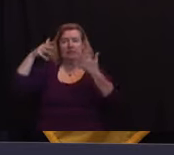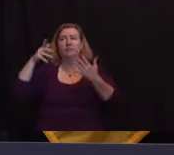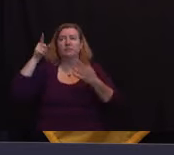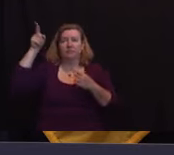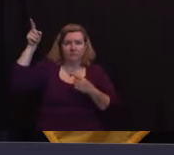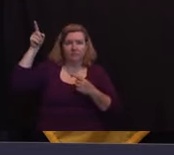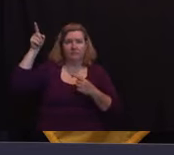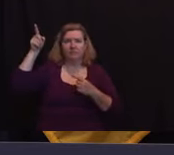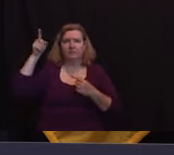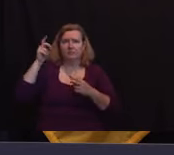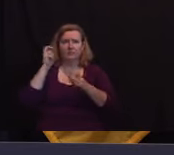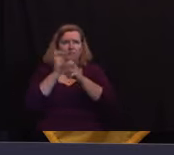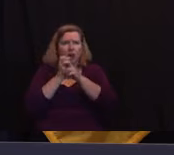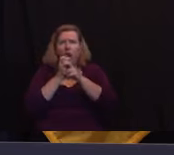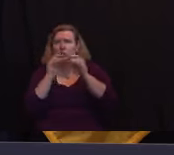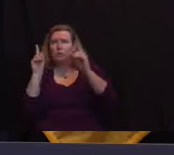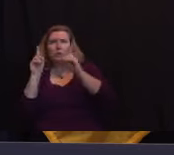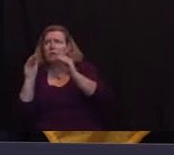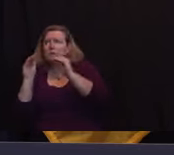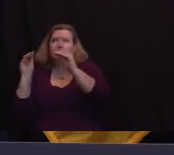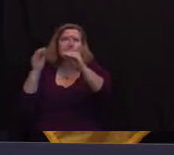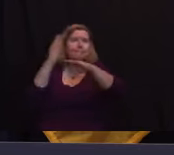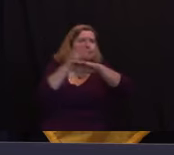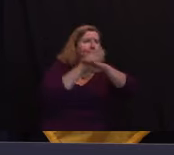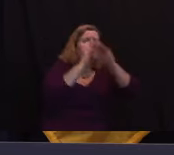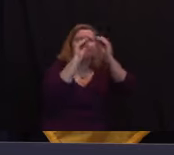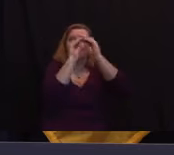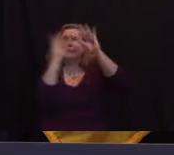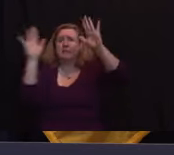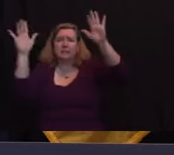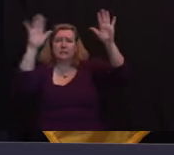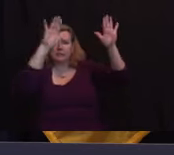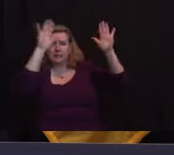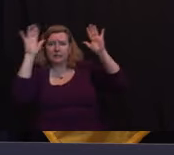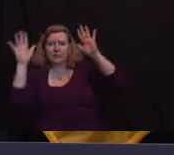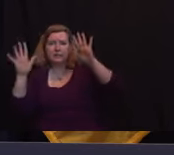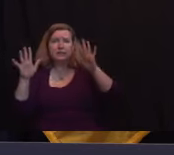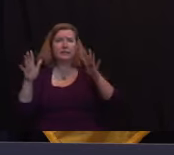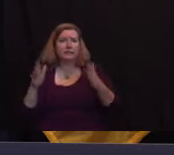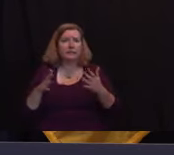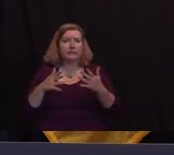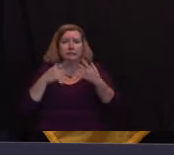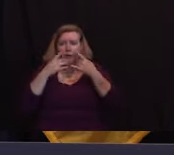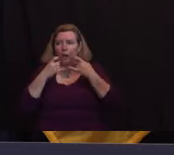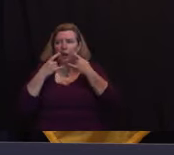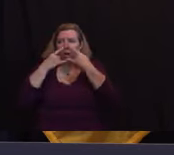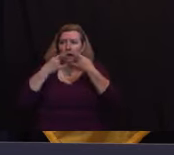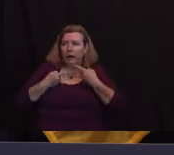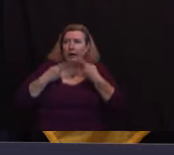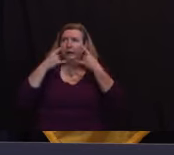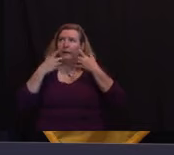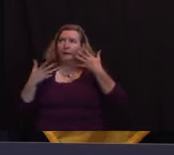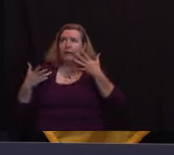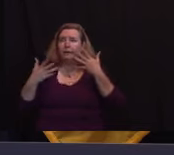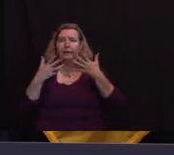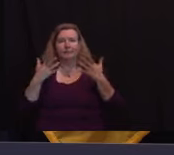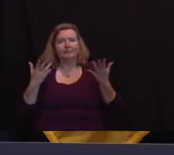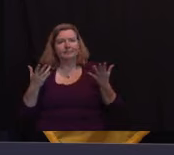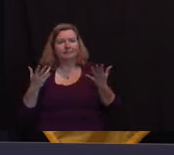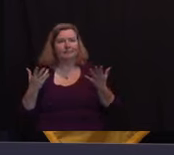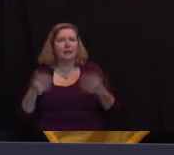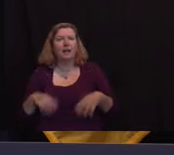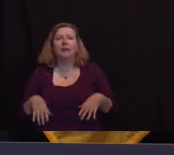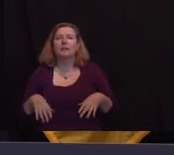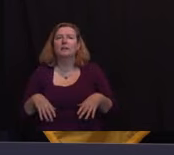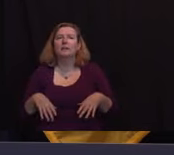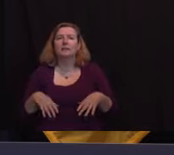5 o'clock on Labor Day afternoon for the next morning, right? It's a light switch we can hit. So more time on the clock really helps us. Judy's already